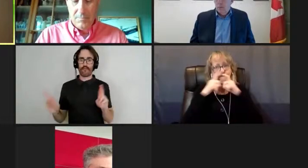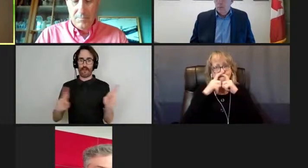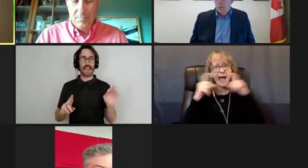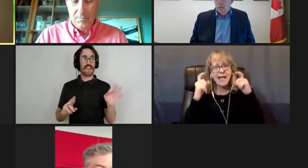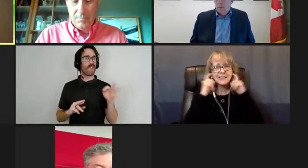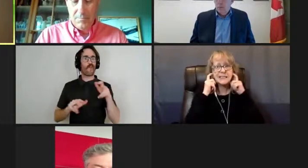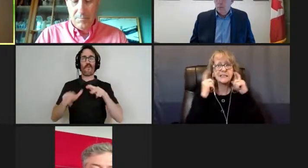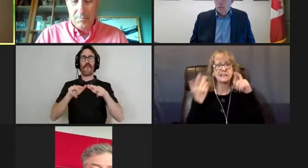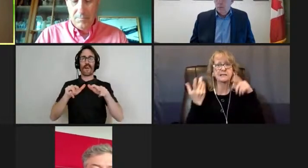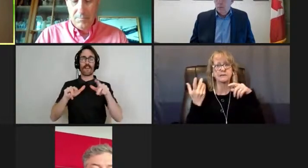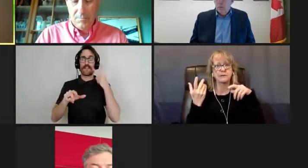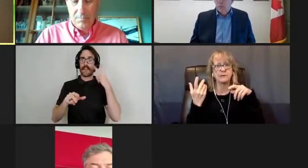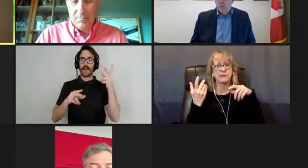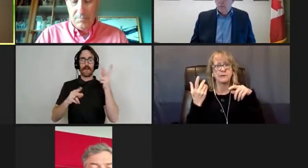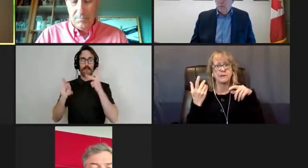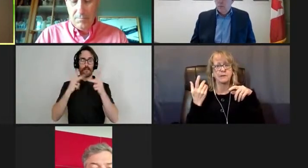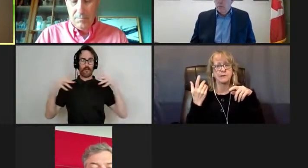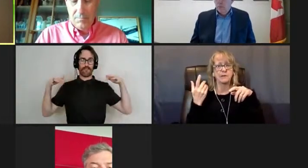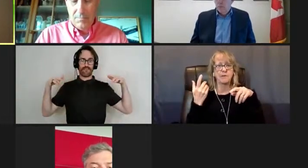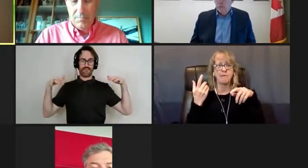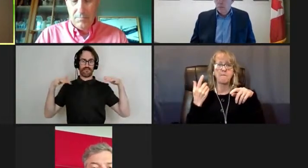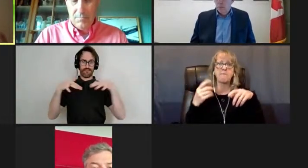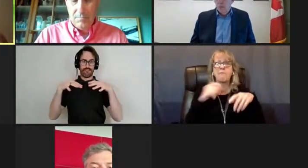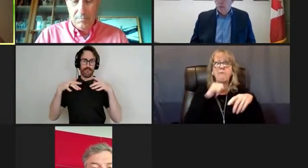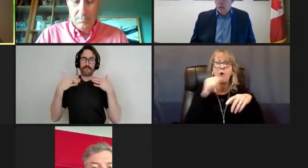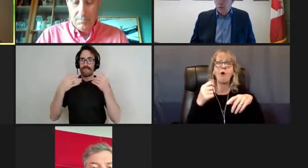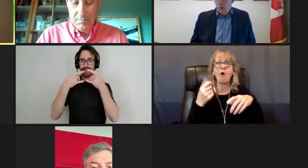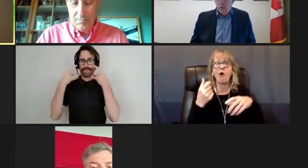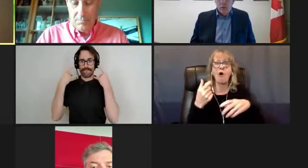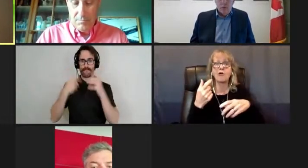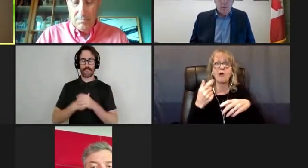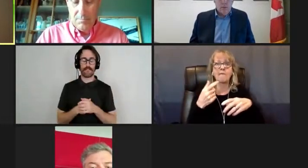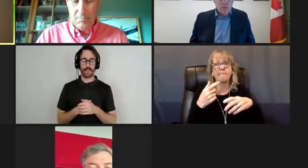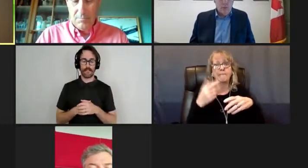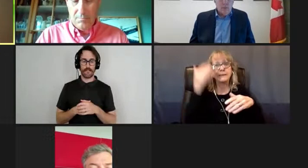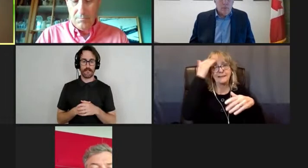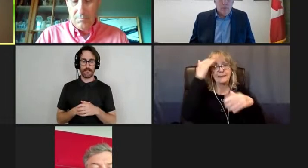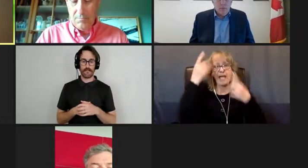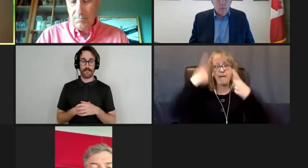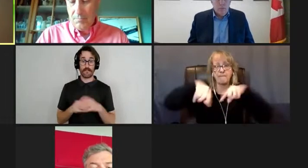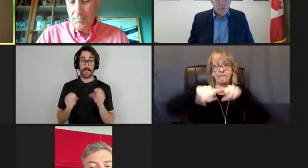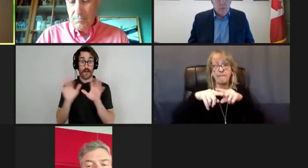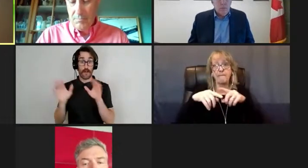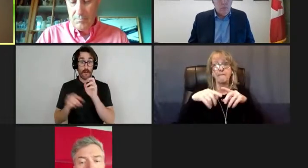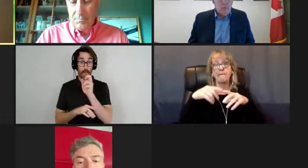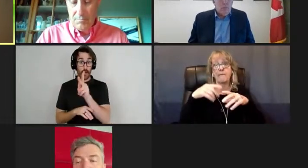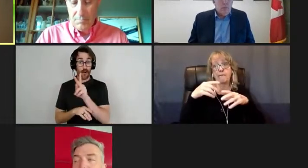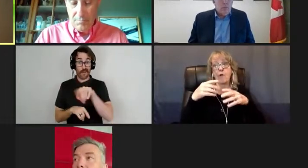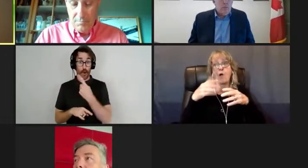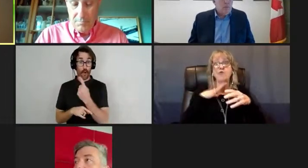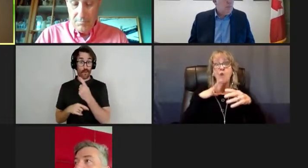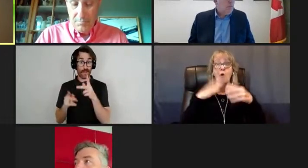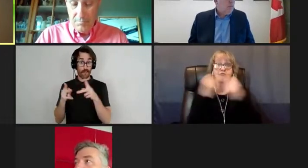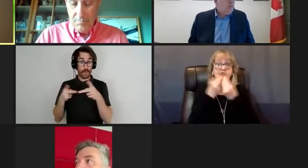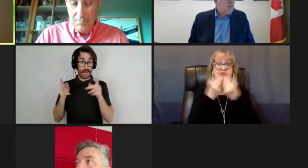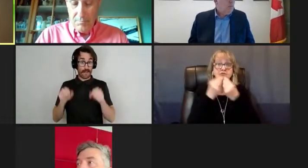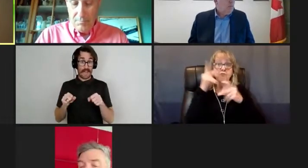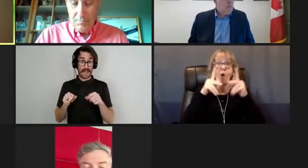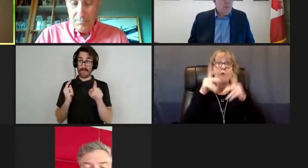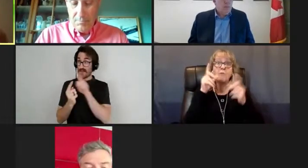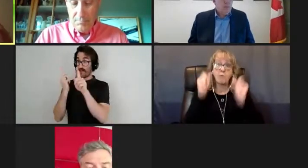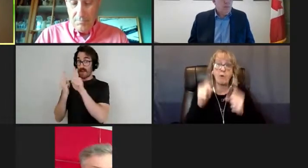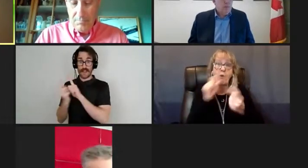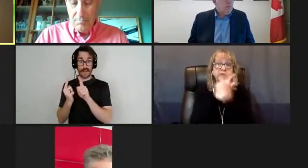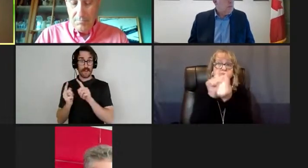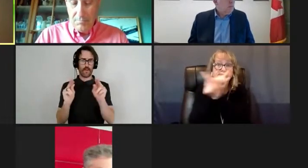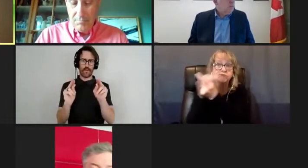through an area and there are more people. And of course, parks aren't the only place where people can potentially come into interaction with other people. So all the